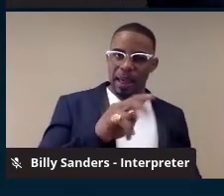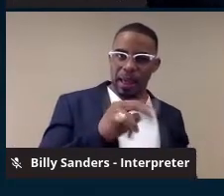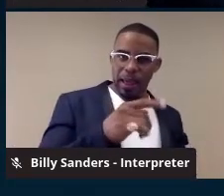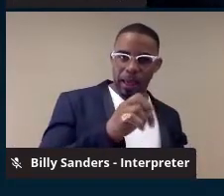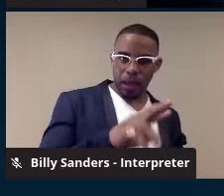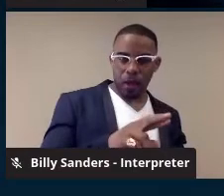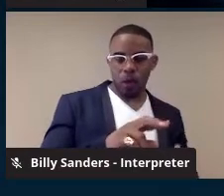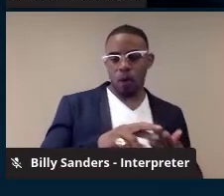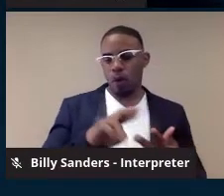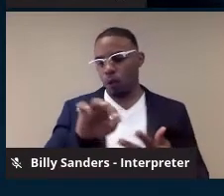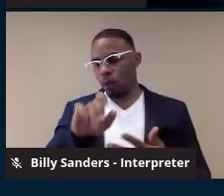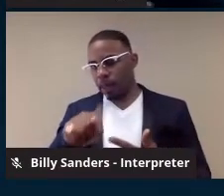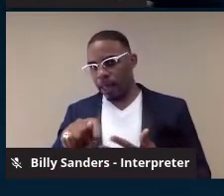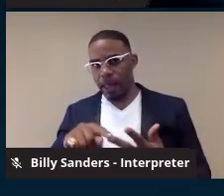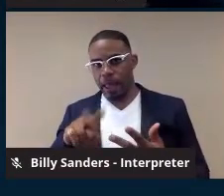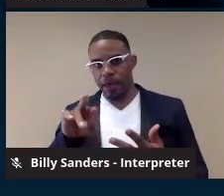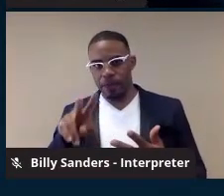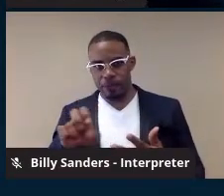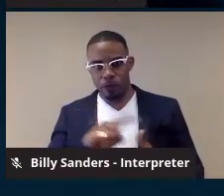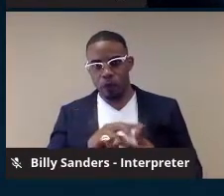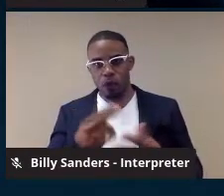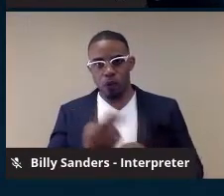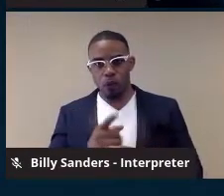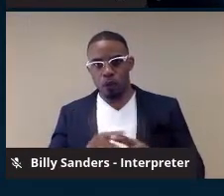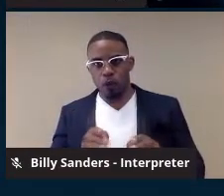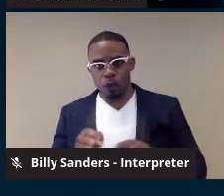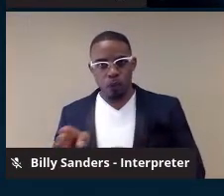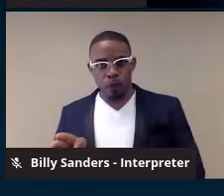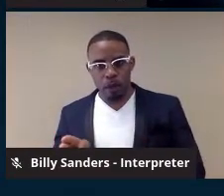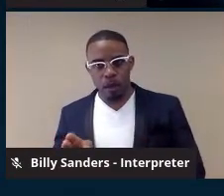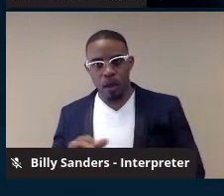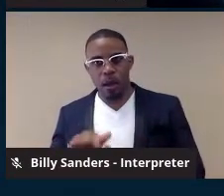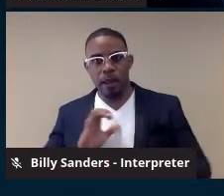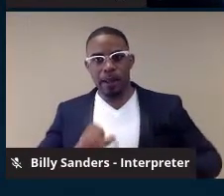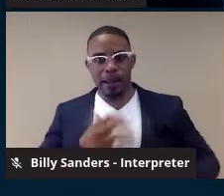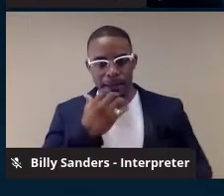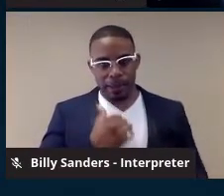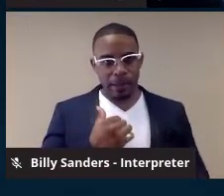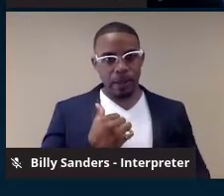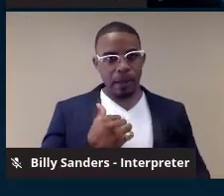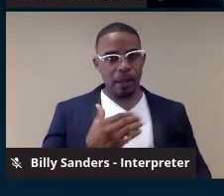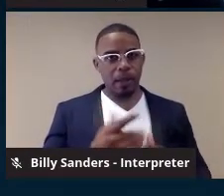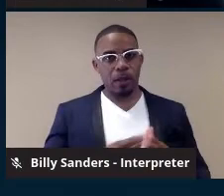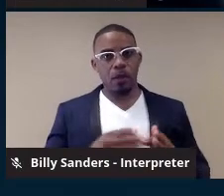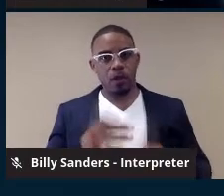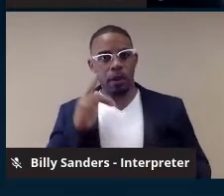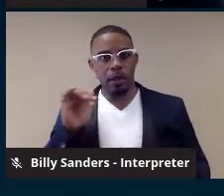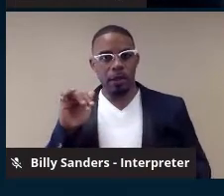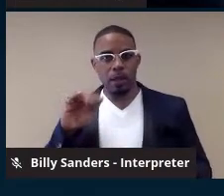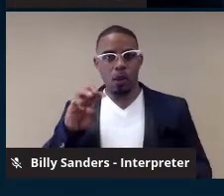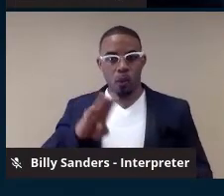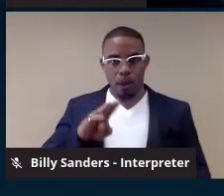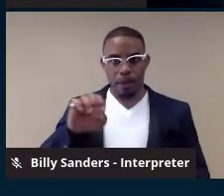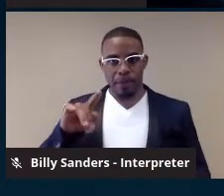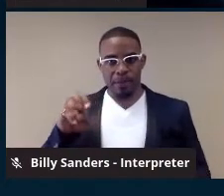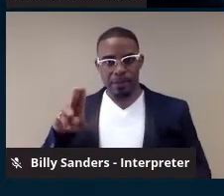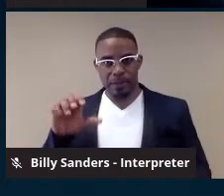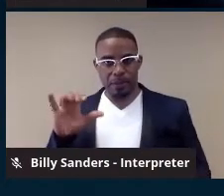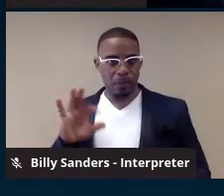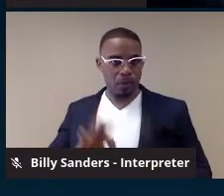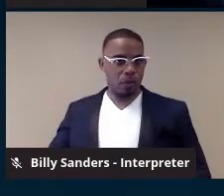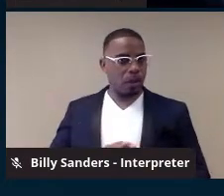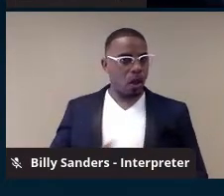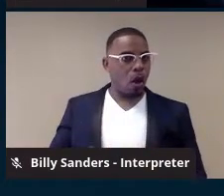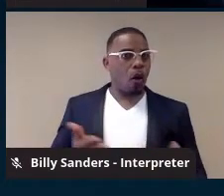Vue, and it's used for rendering .NET on the client side and runs under WebAssembly, which we will chat about later. And it offers all